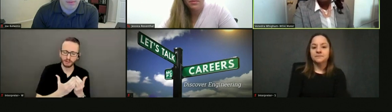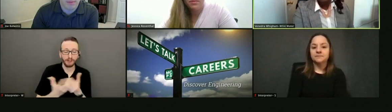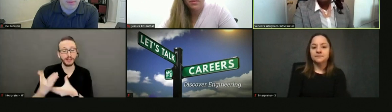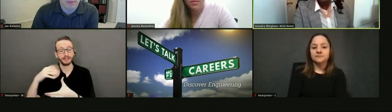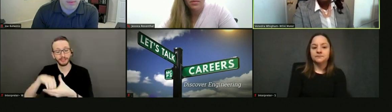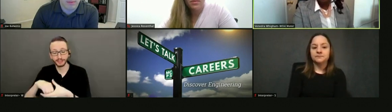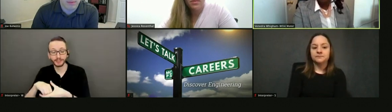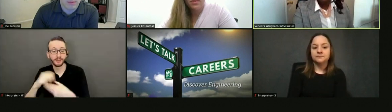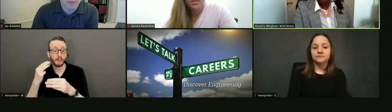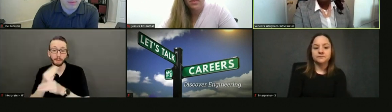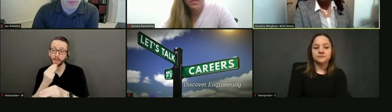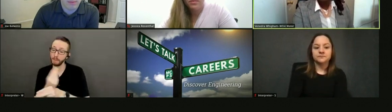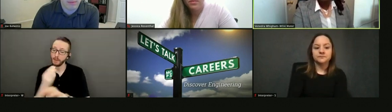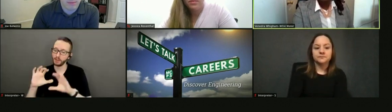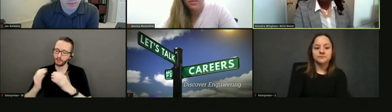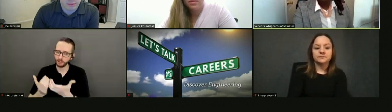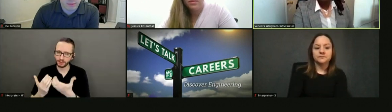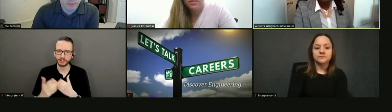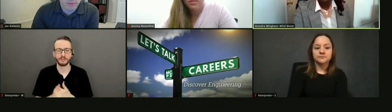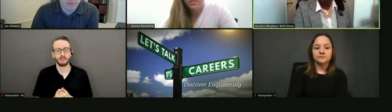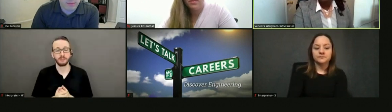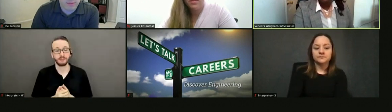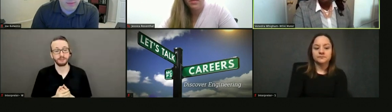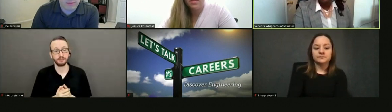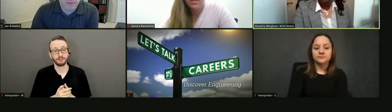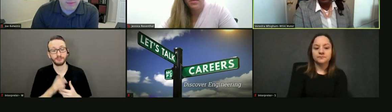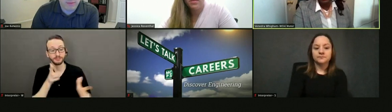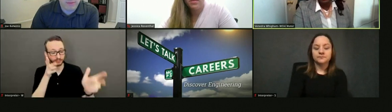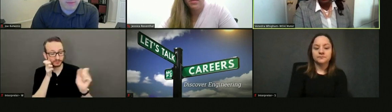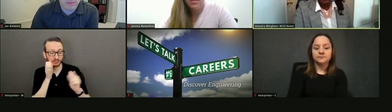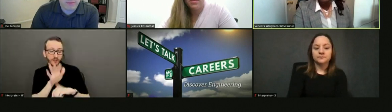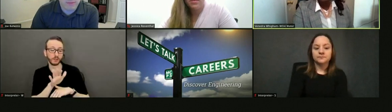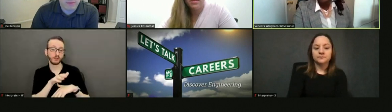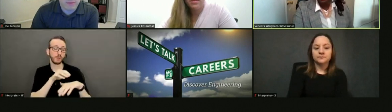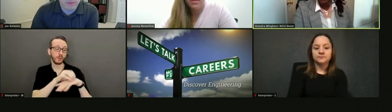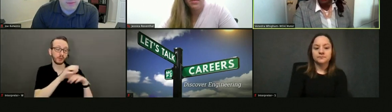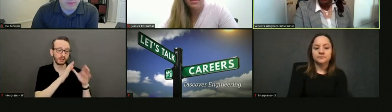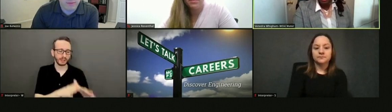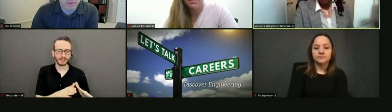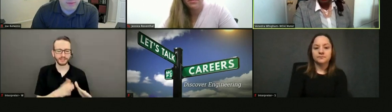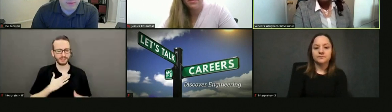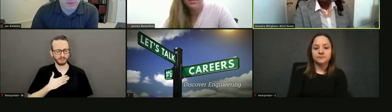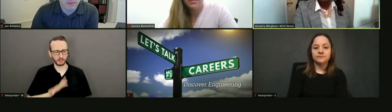math classes, you know, listen to your counselors and